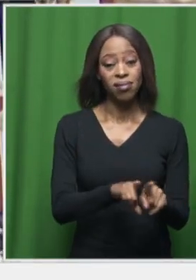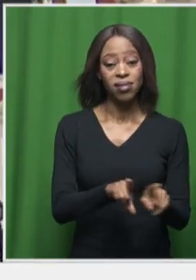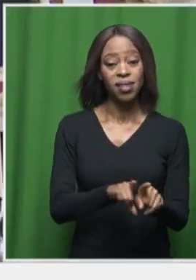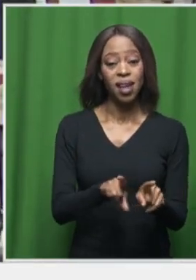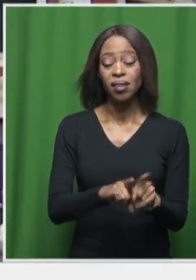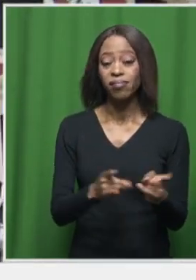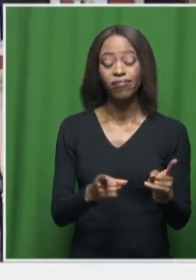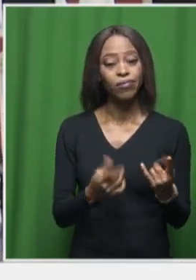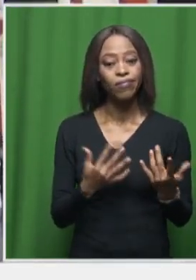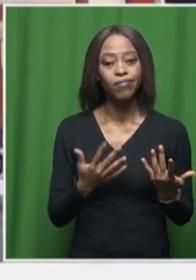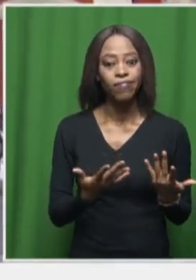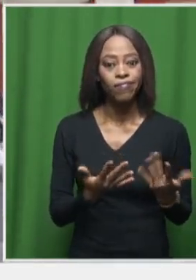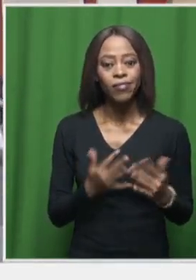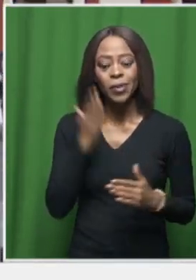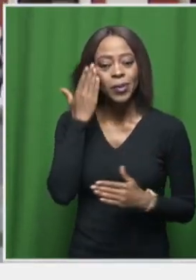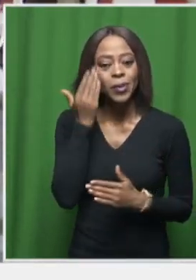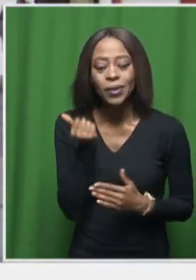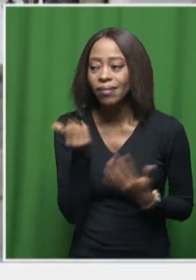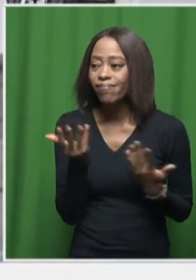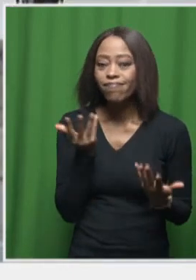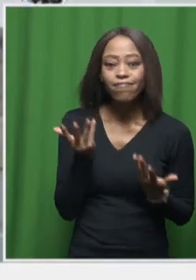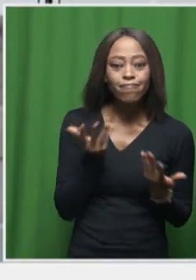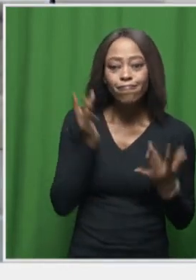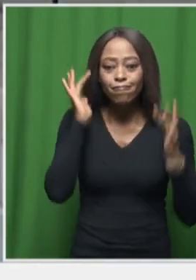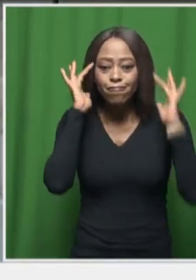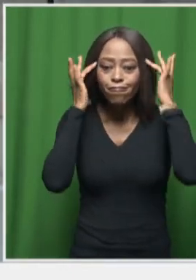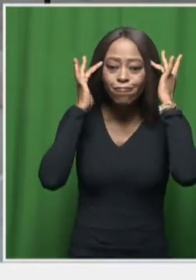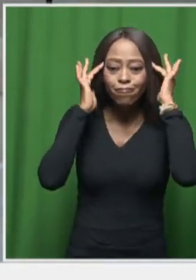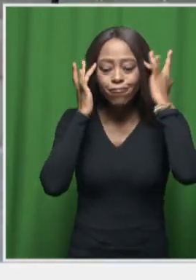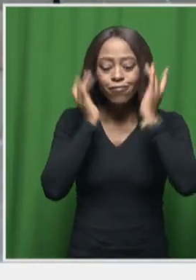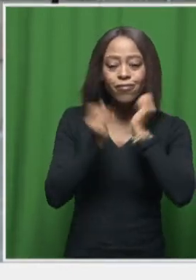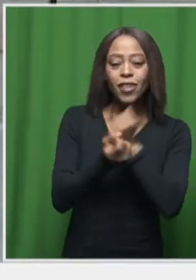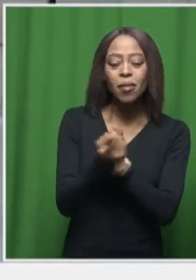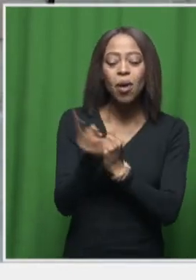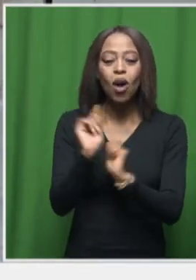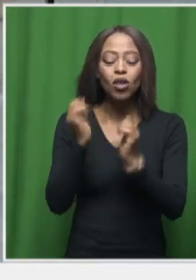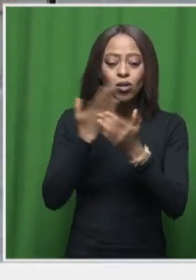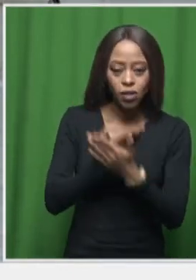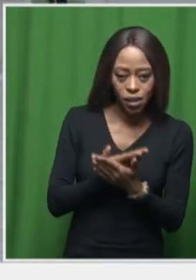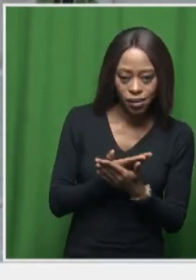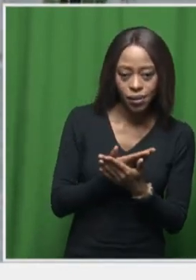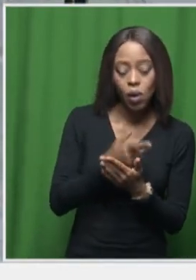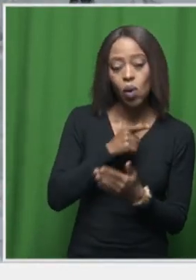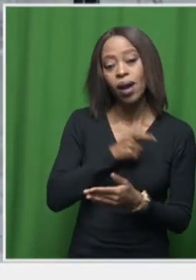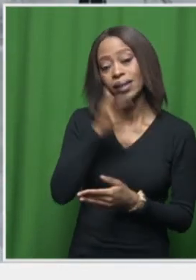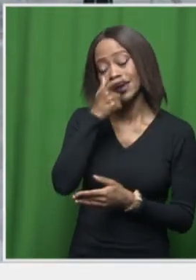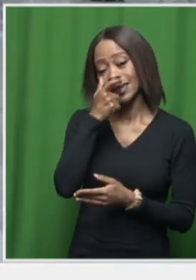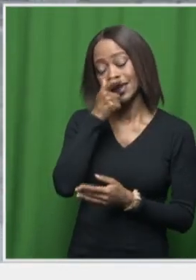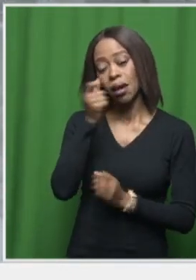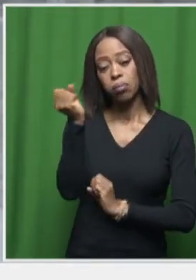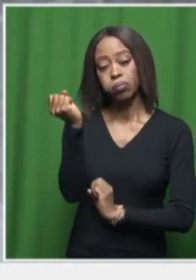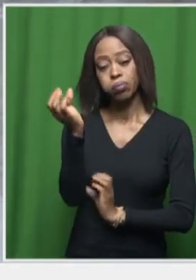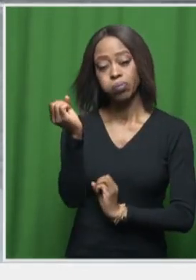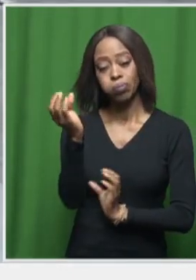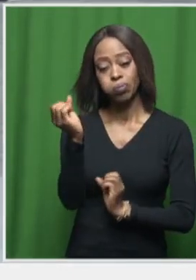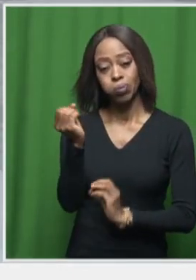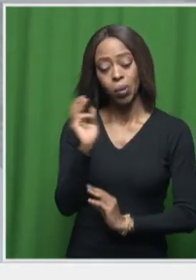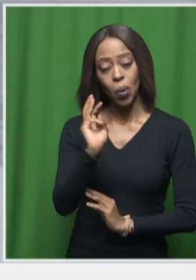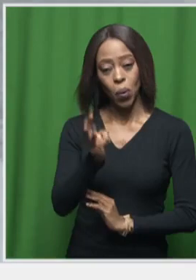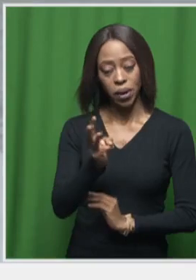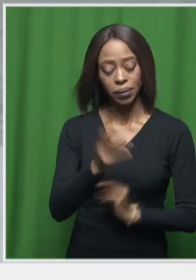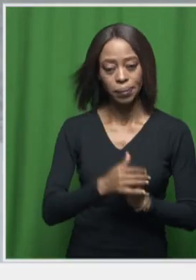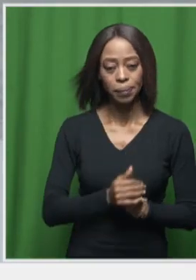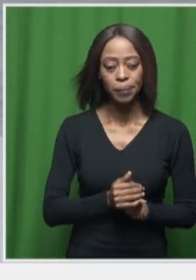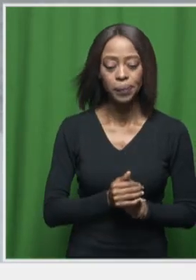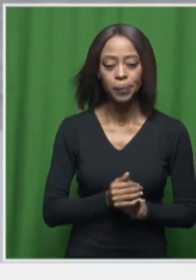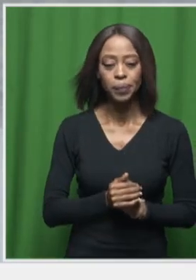in anticipation for this evening when the President will be delivering the State of the Nation address. There